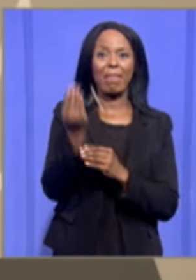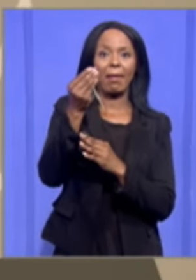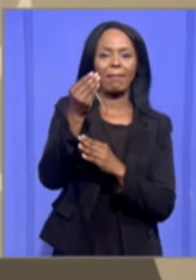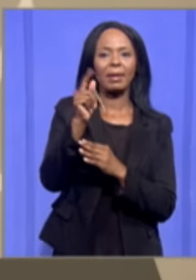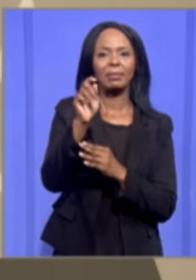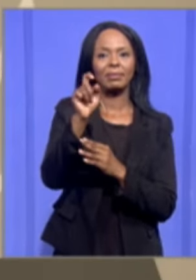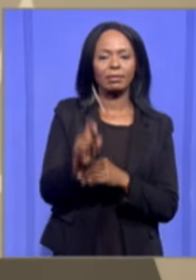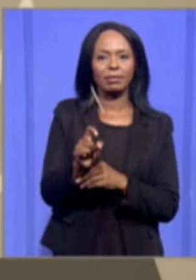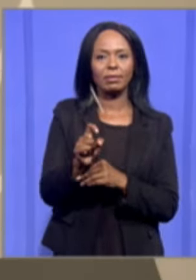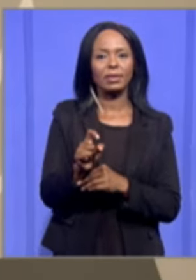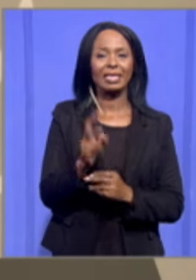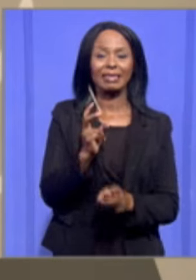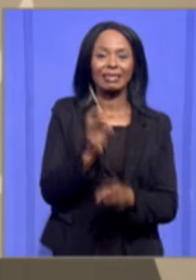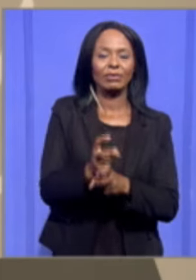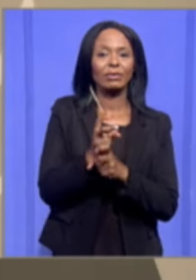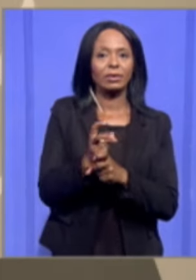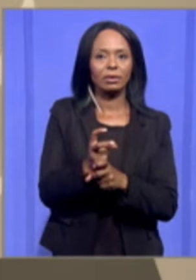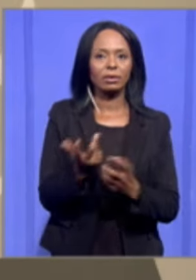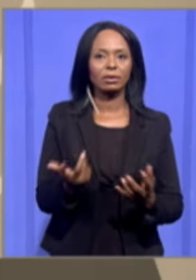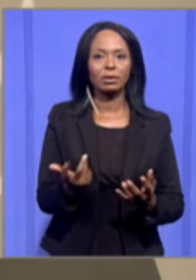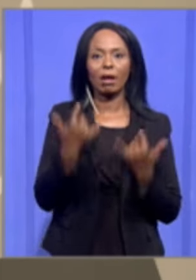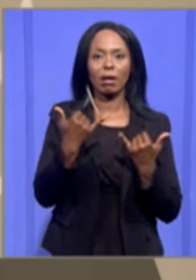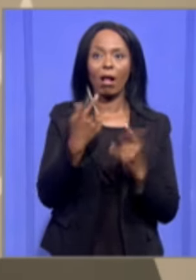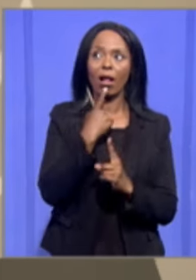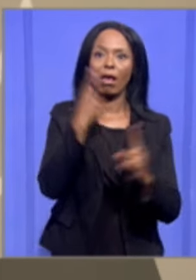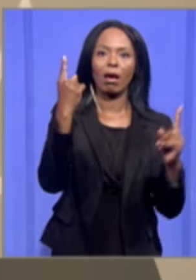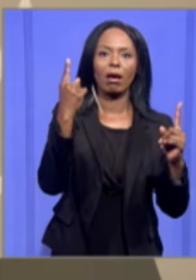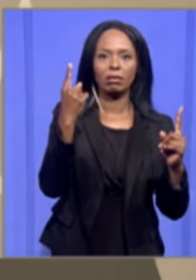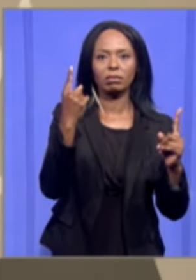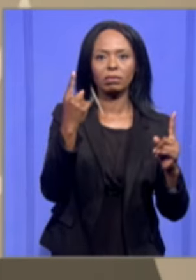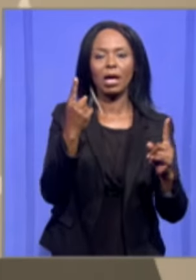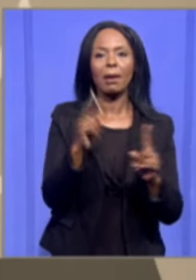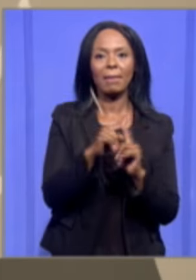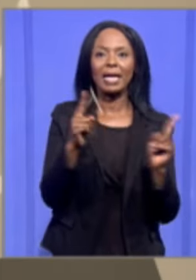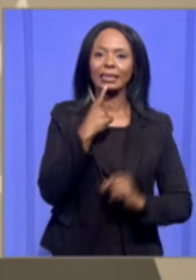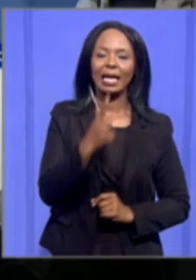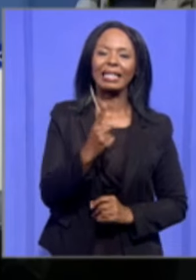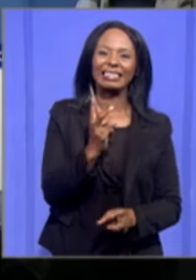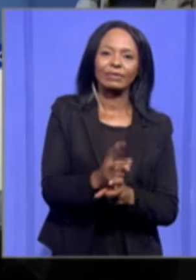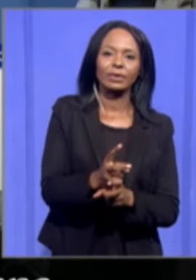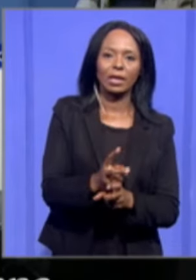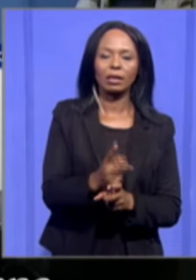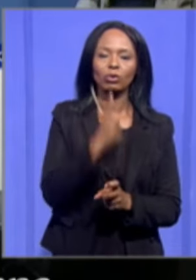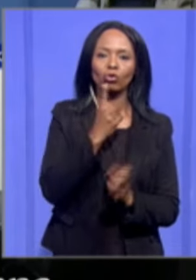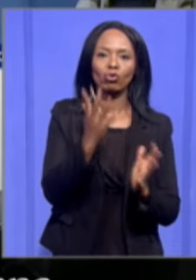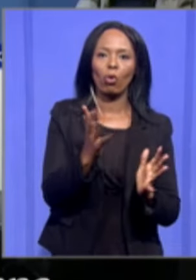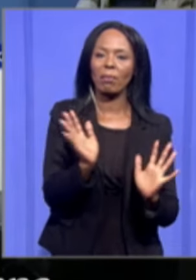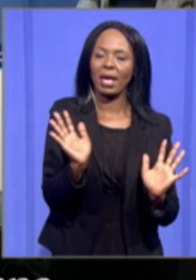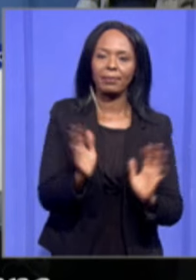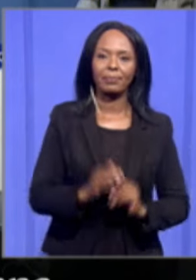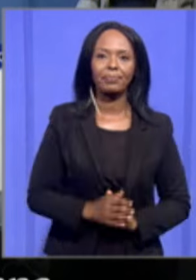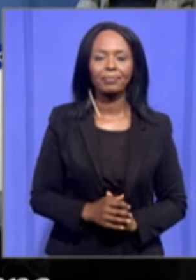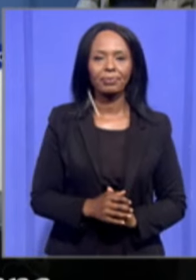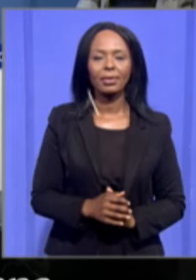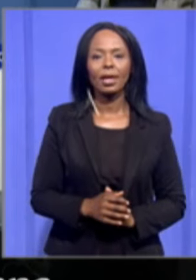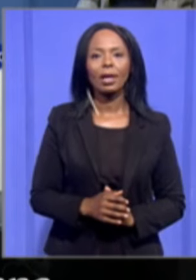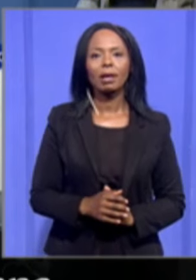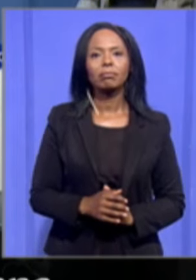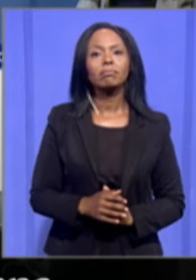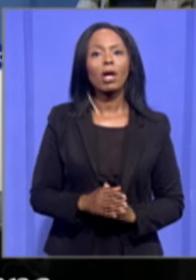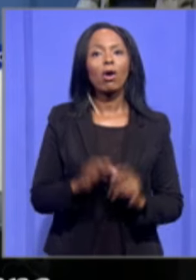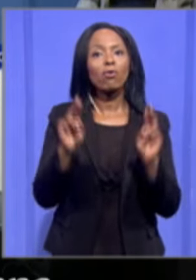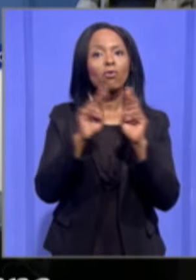difficult exercise. I'm not ruling it out, but I'm saying it is a difficult exercise. Re sa lefo ba emedi kwa foramo ya lefatshe